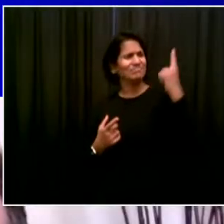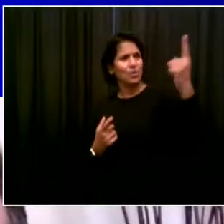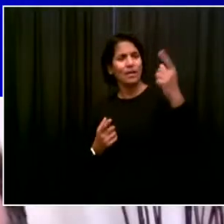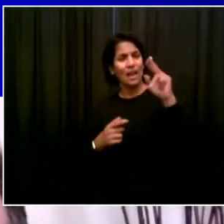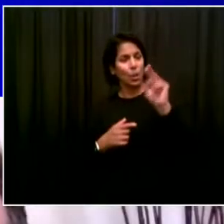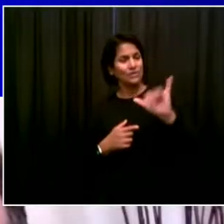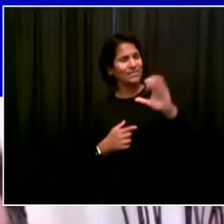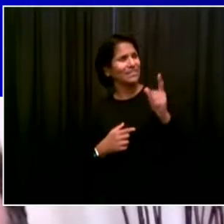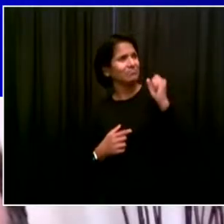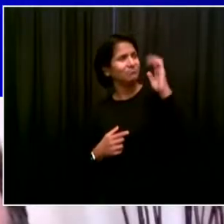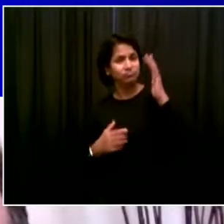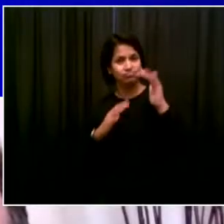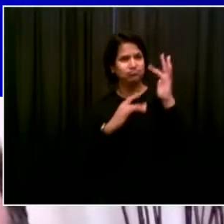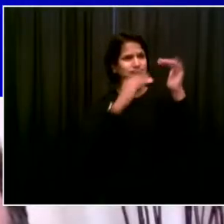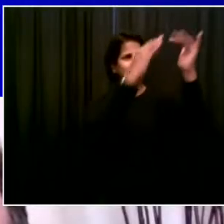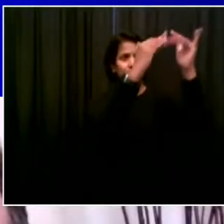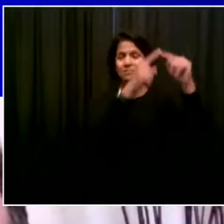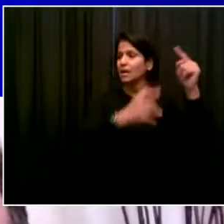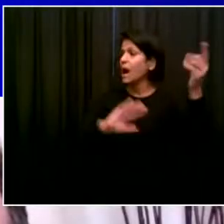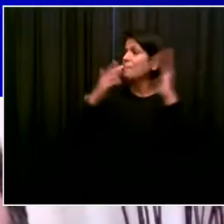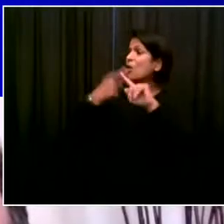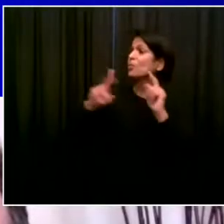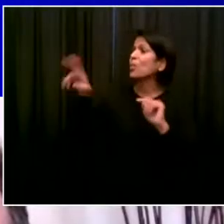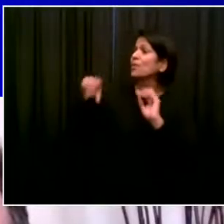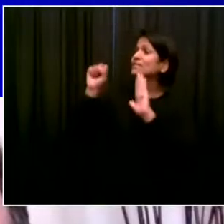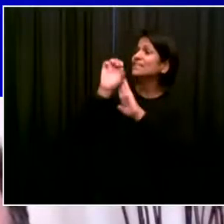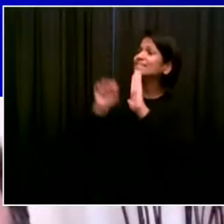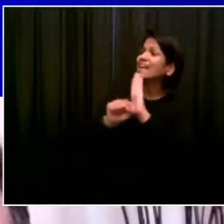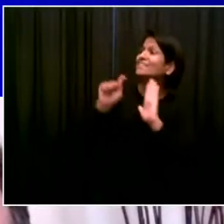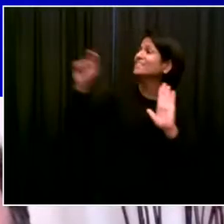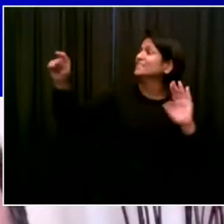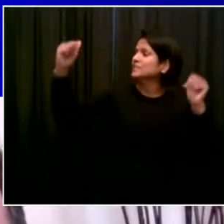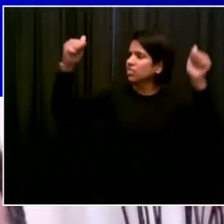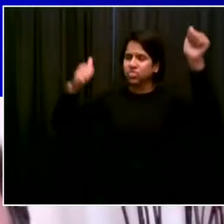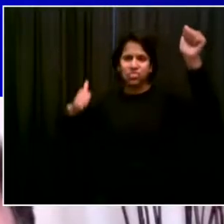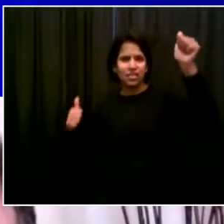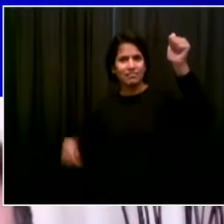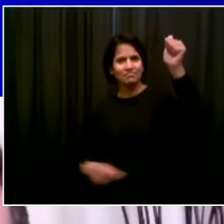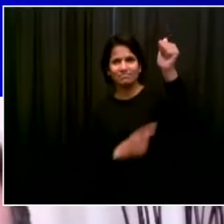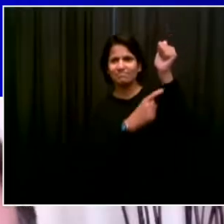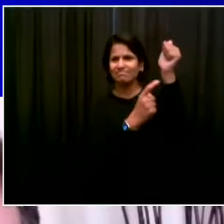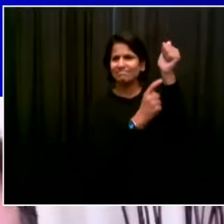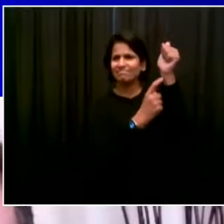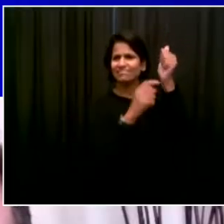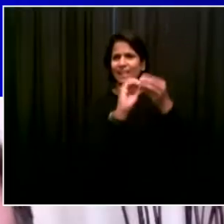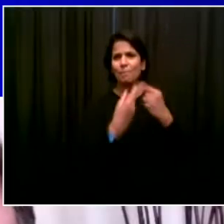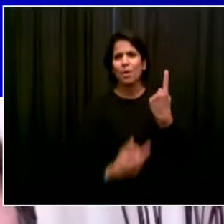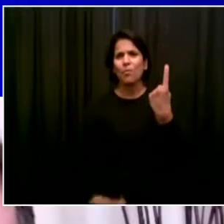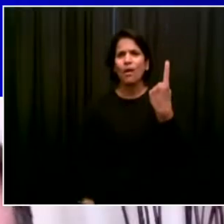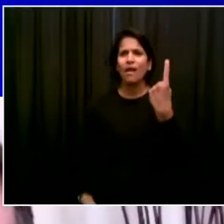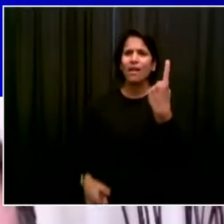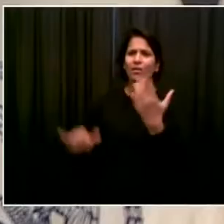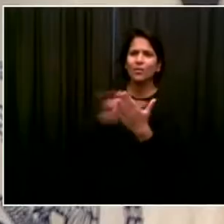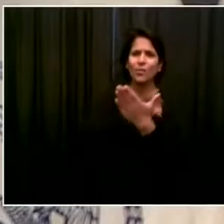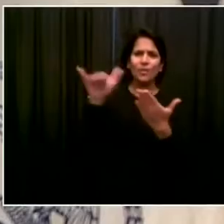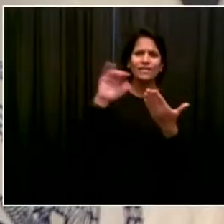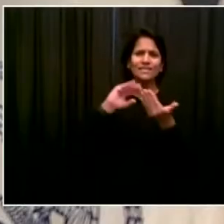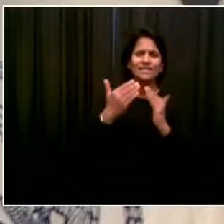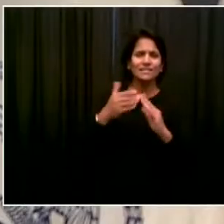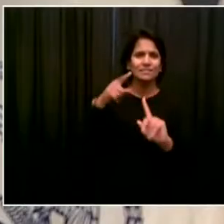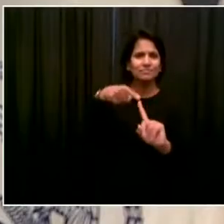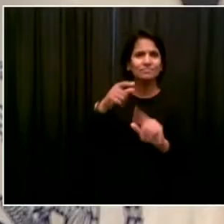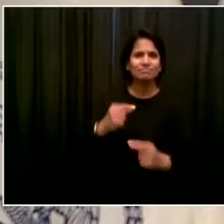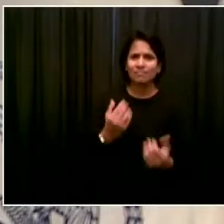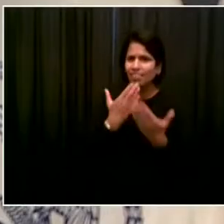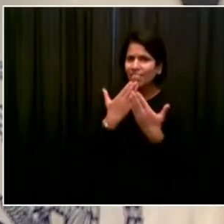much, Councilmember. Thank you for working with us every step of the way and helping to make all this happen. Okay, everyone, every day we go